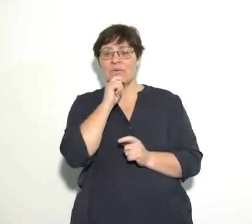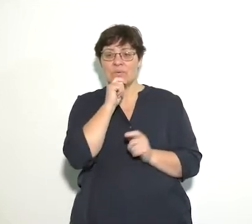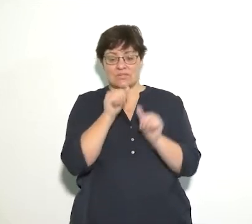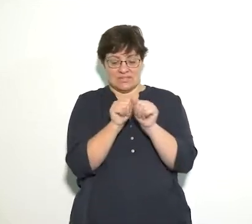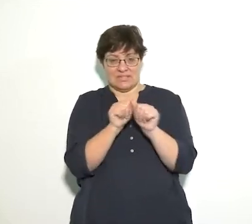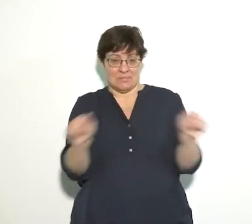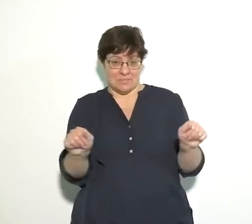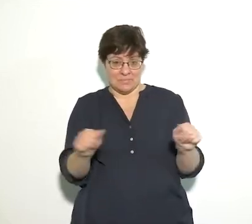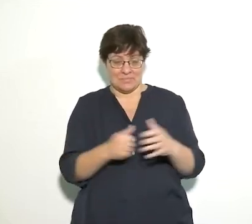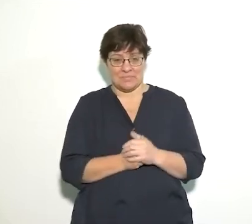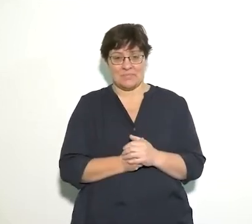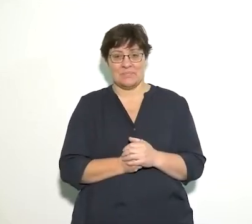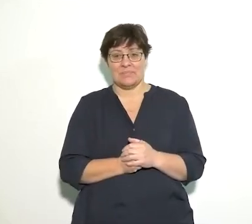your